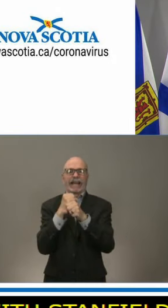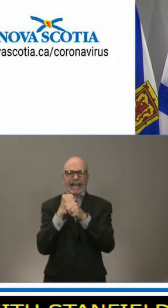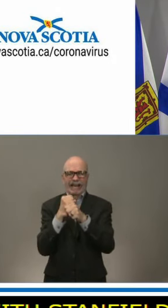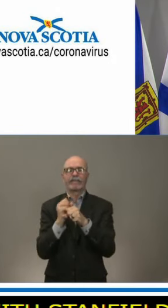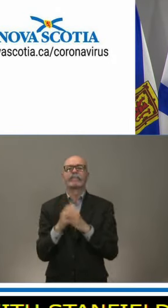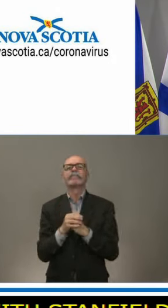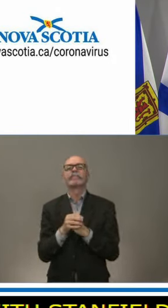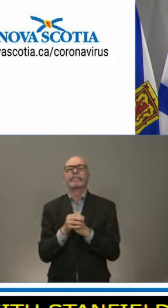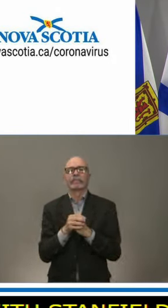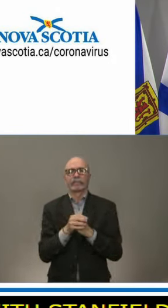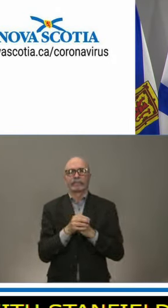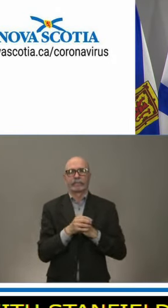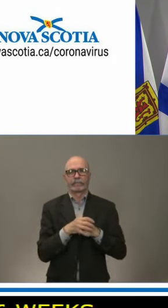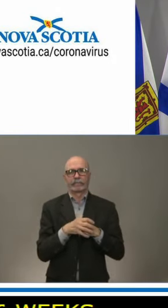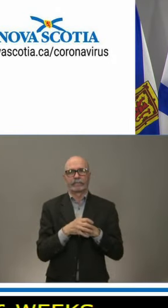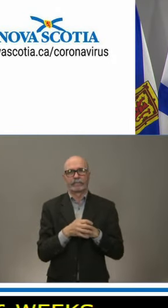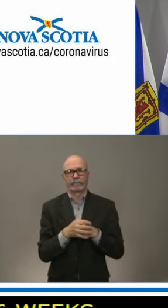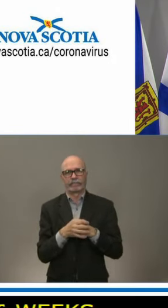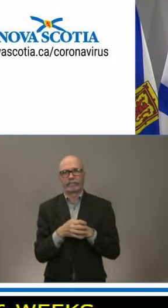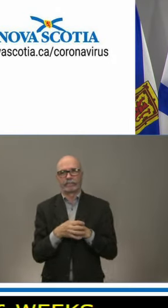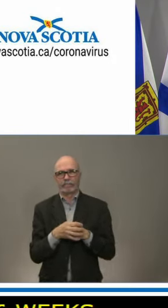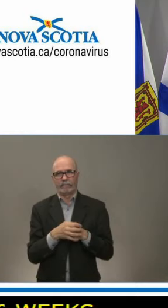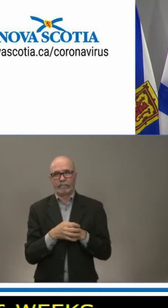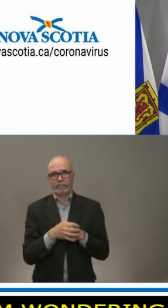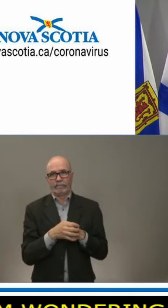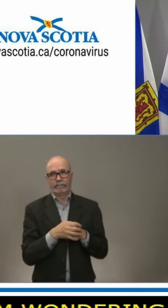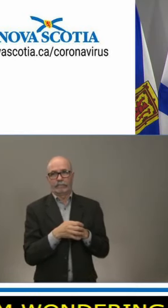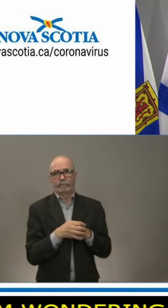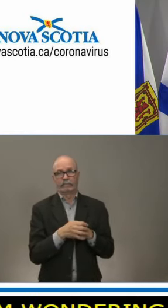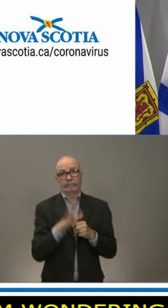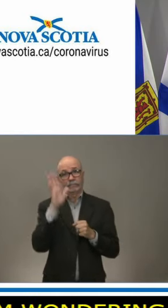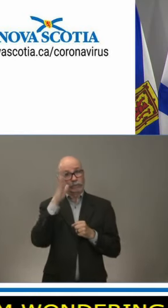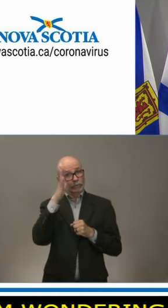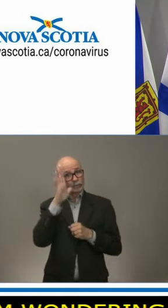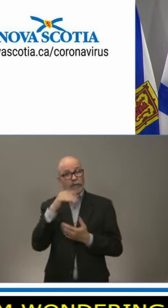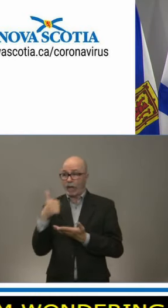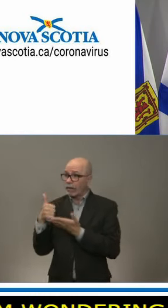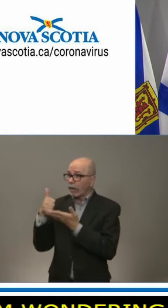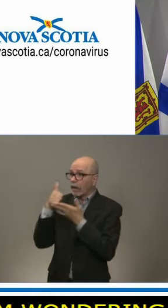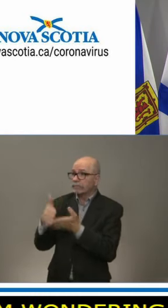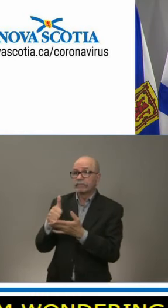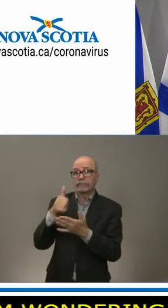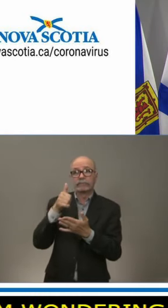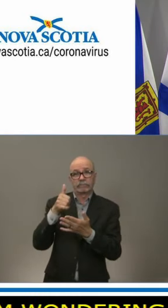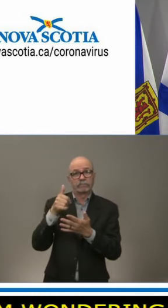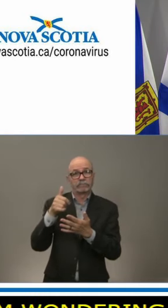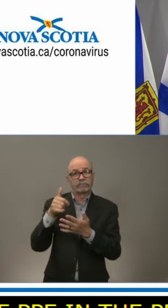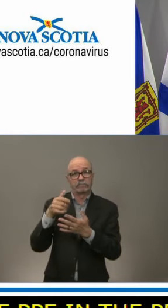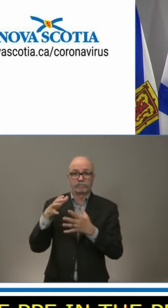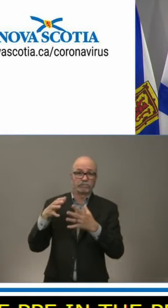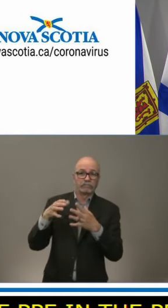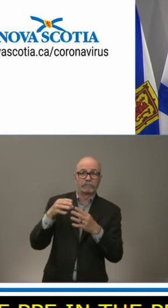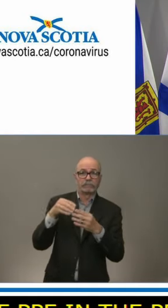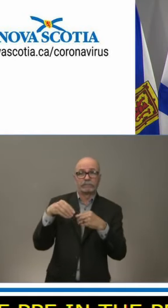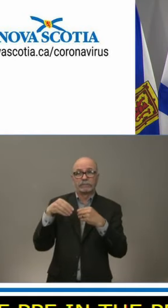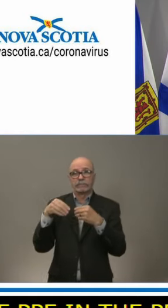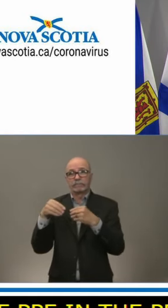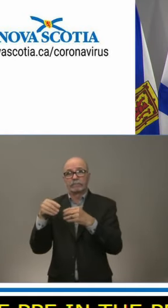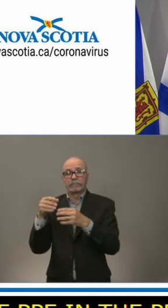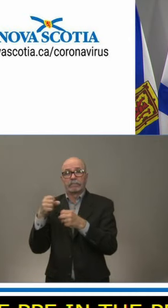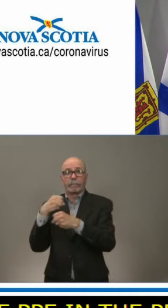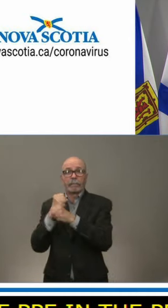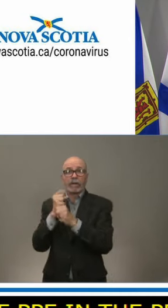PPE in the province. Is that going to help? Is that only a fraction of what you need, or is it going to put you over the top in terms